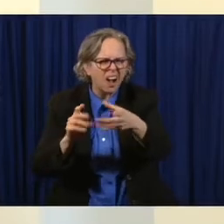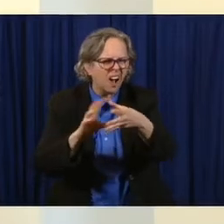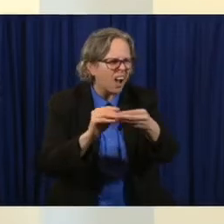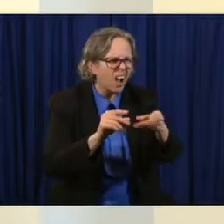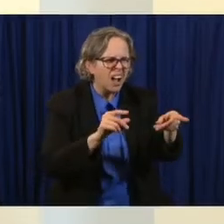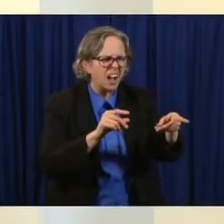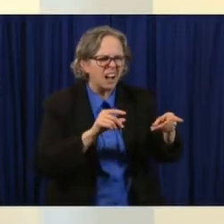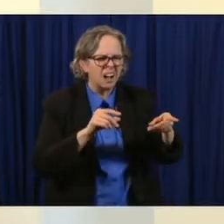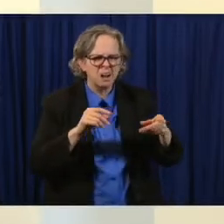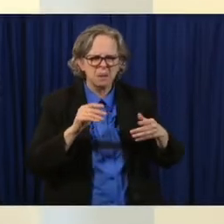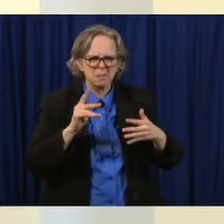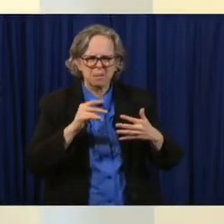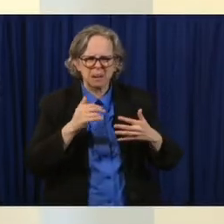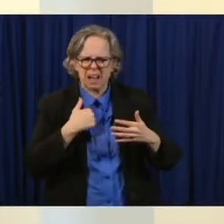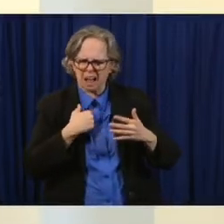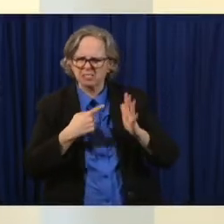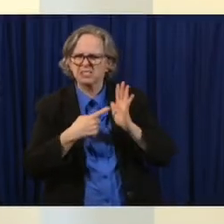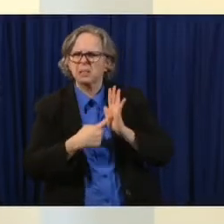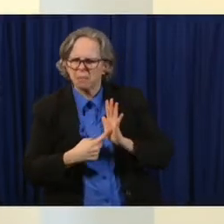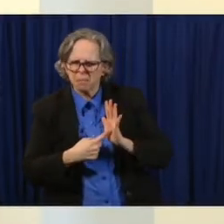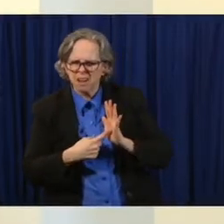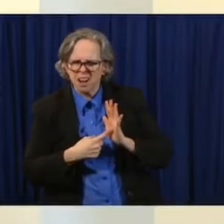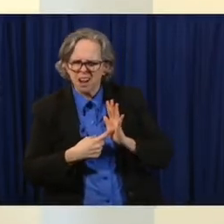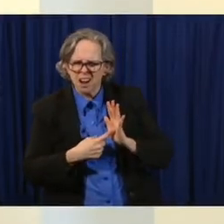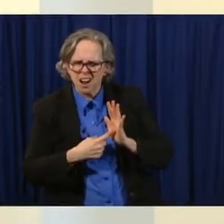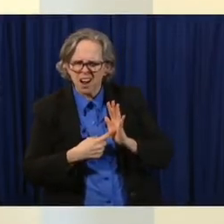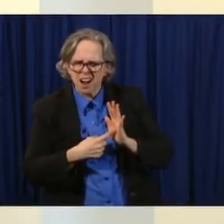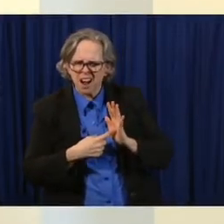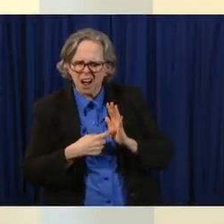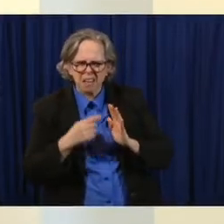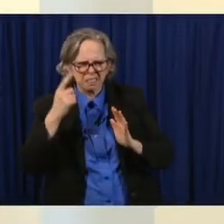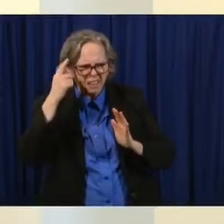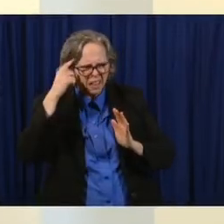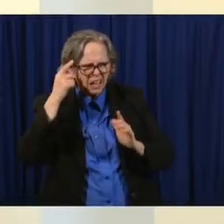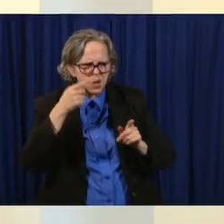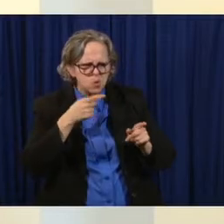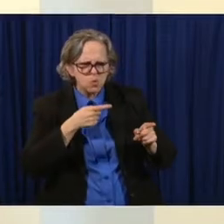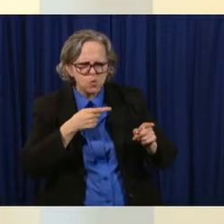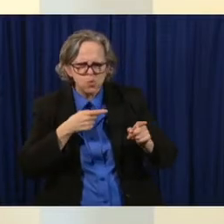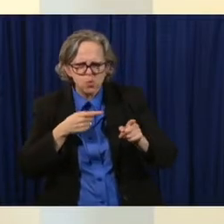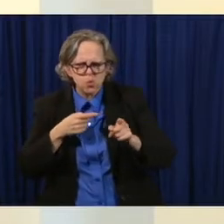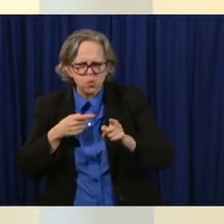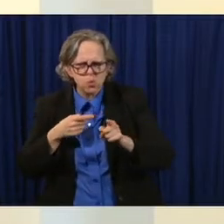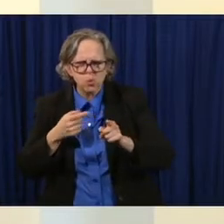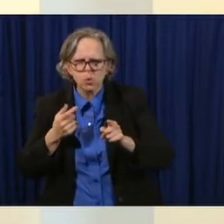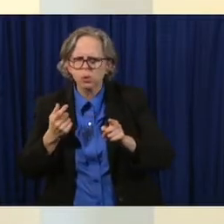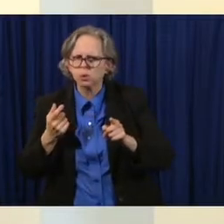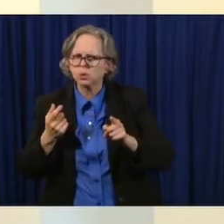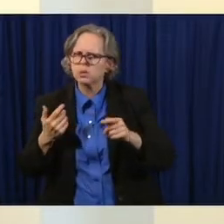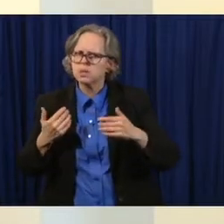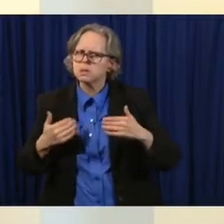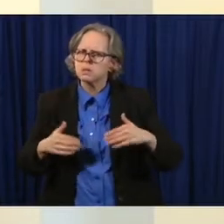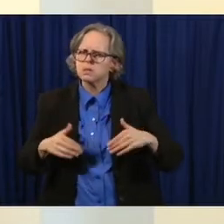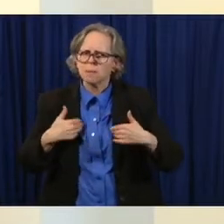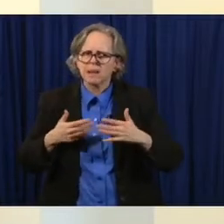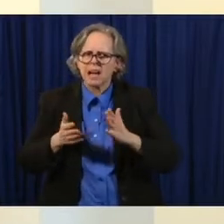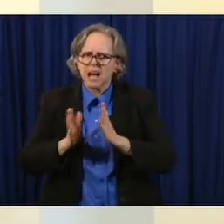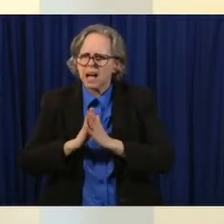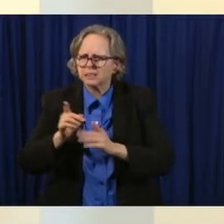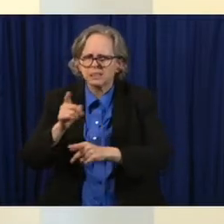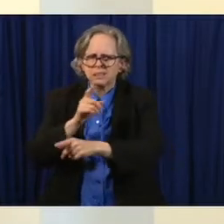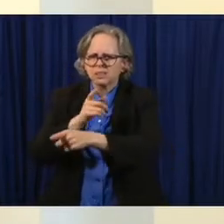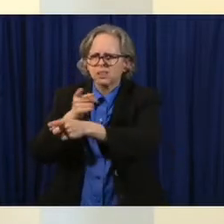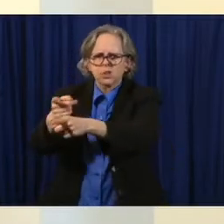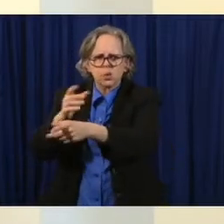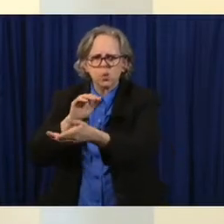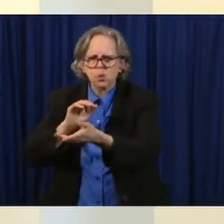I do not think are non-essential. It's really important that our clinicians reevaluate that, and to that extent, I'm